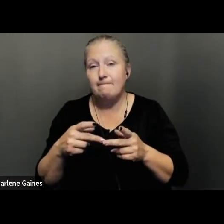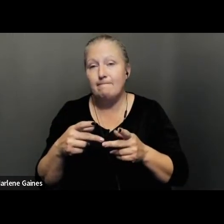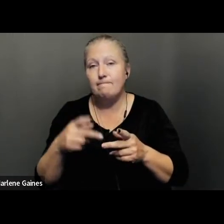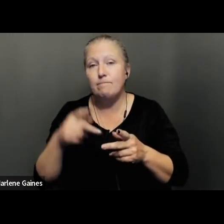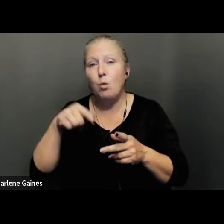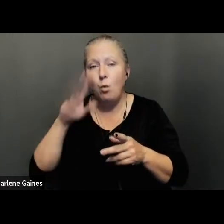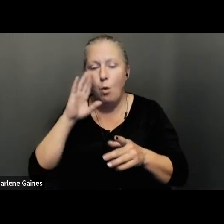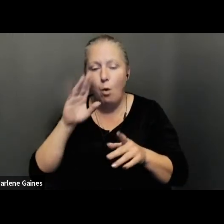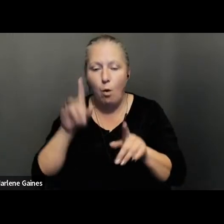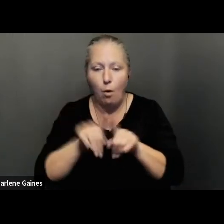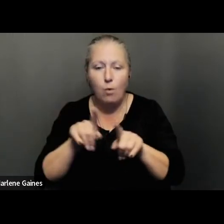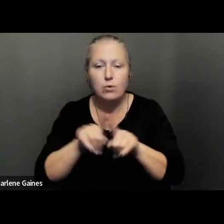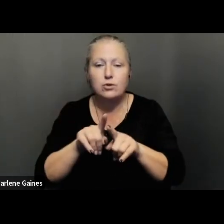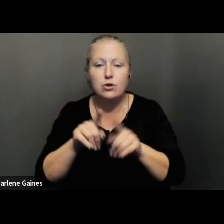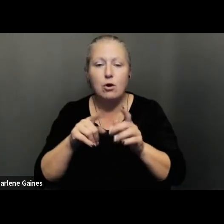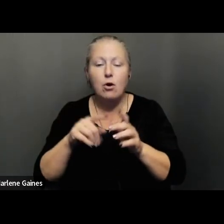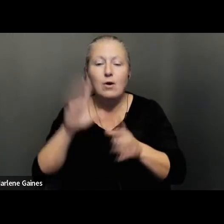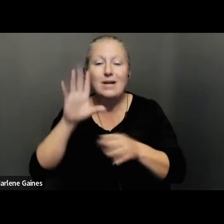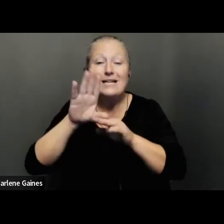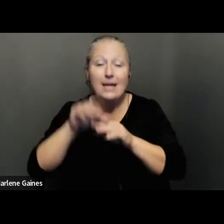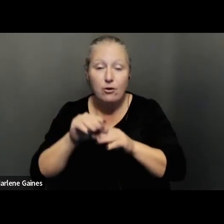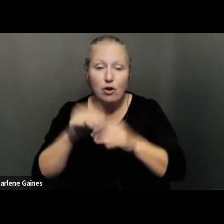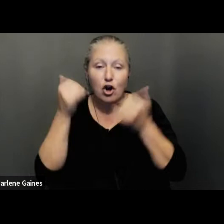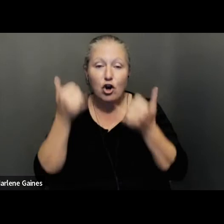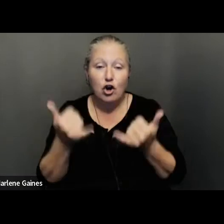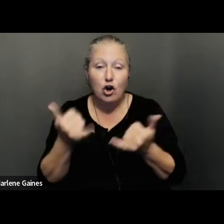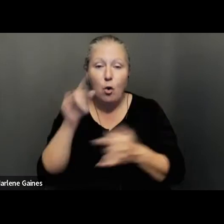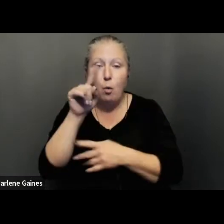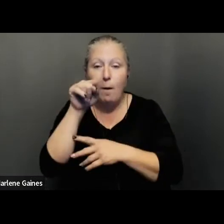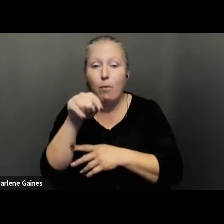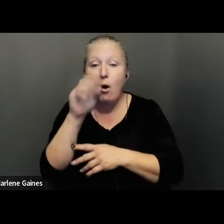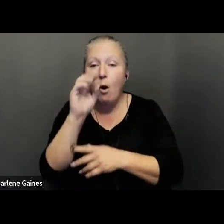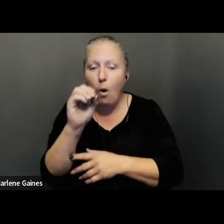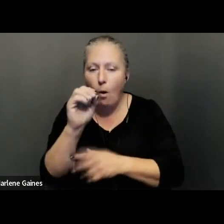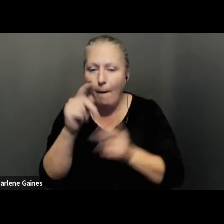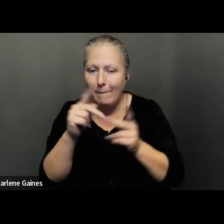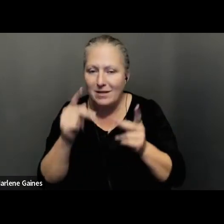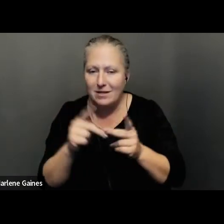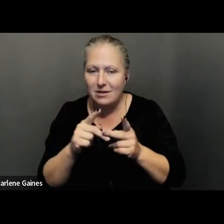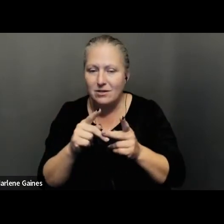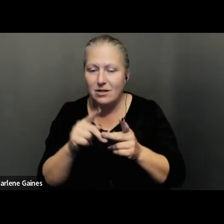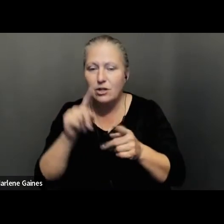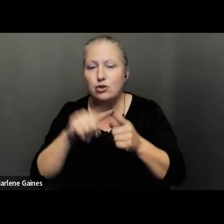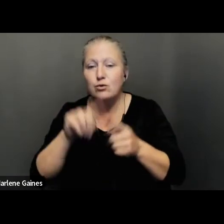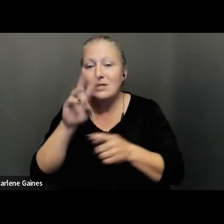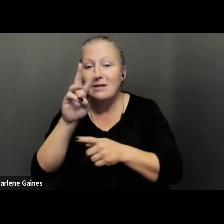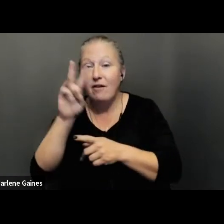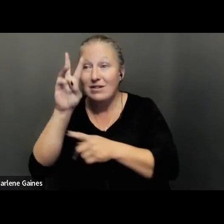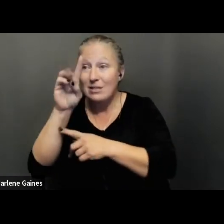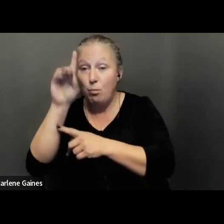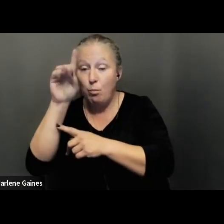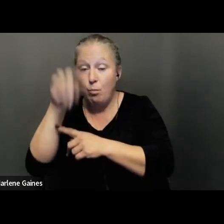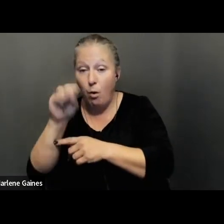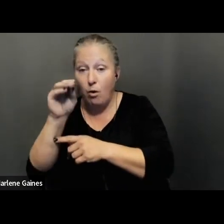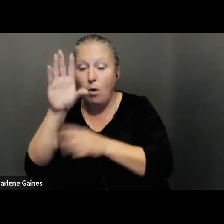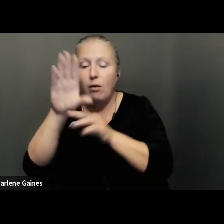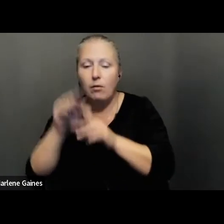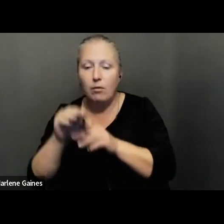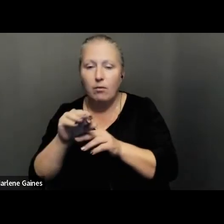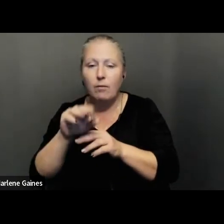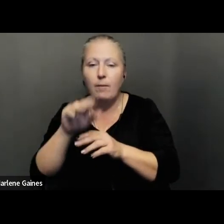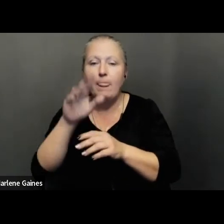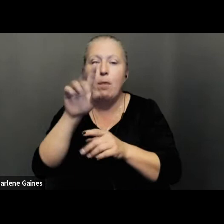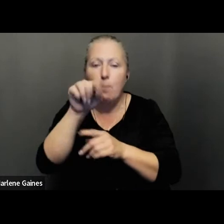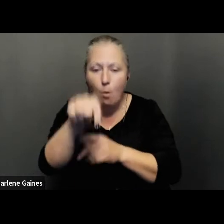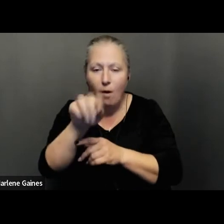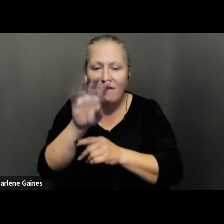will also result in a decrease of a current 1.0 position by 6.0, and it will now be a 0.4 position and be called